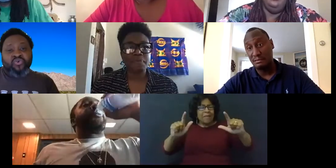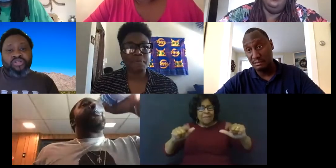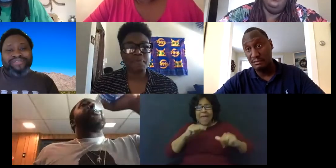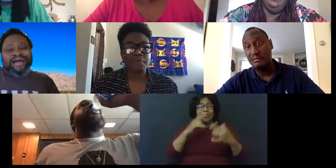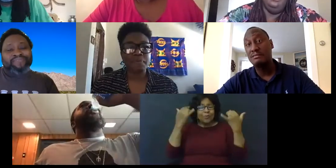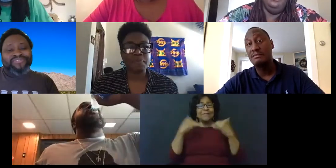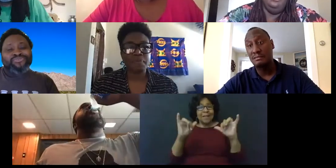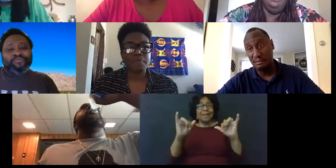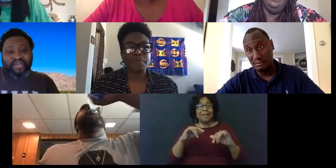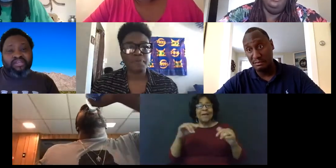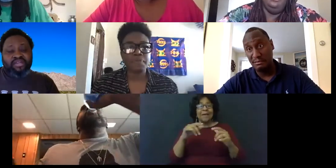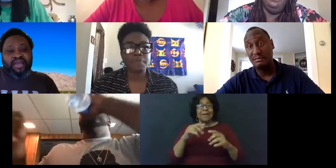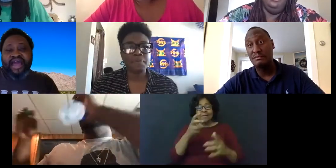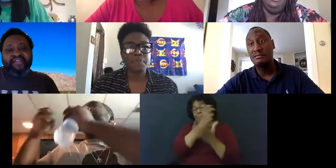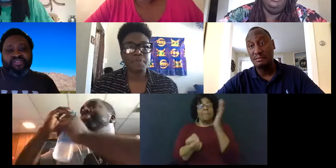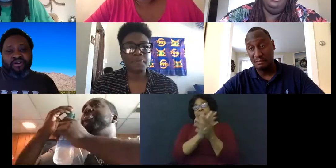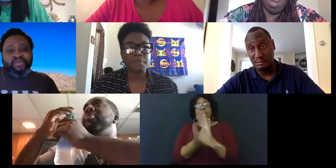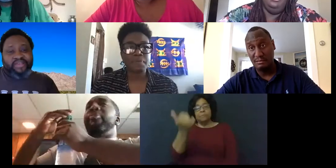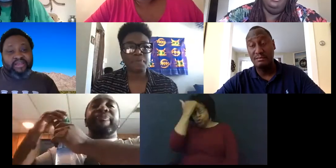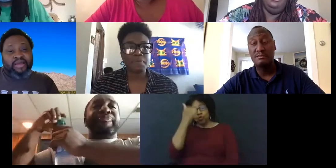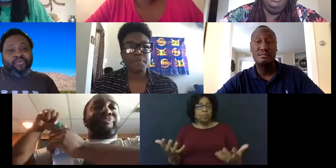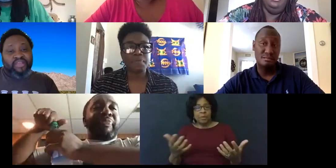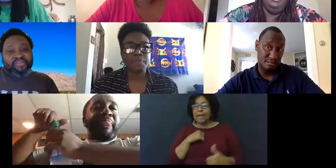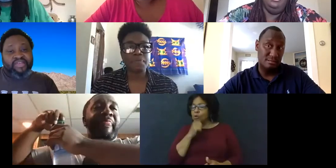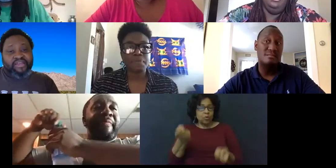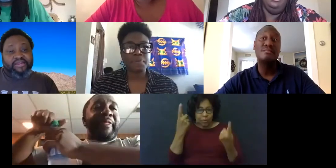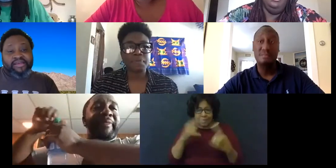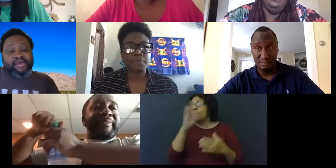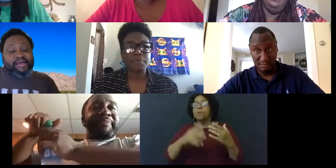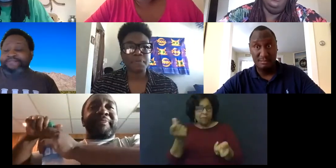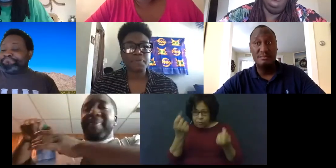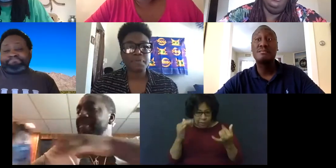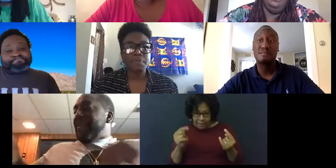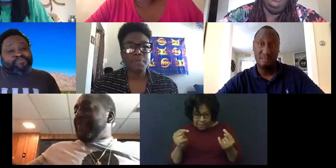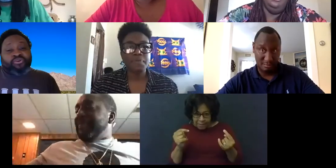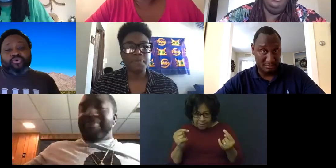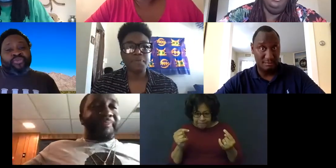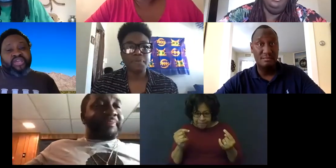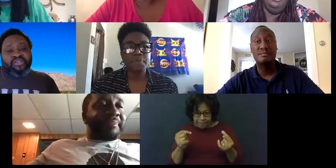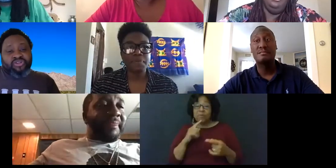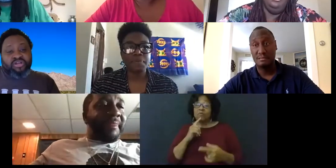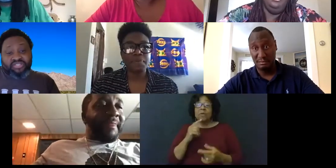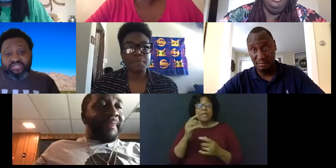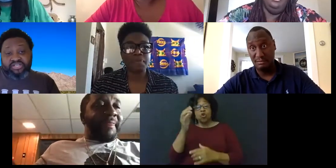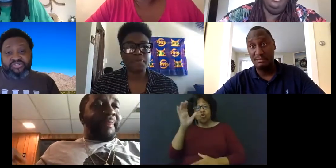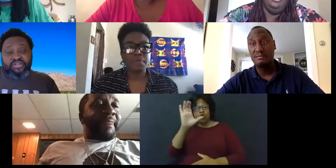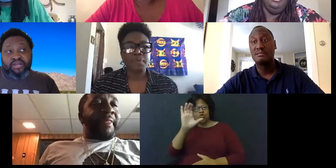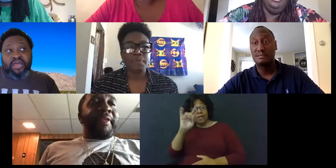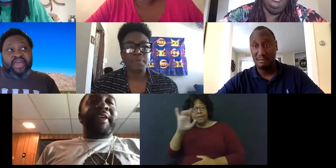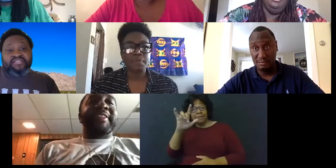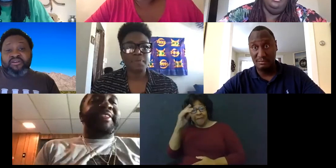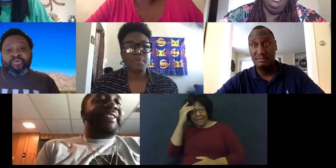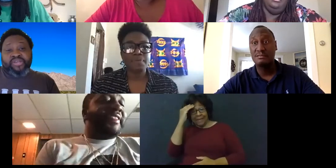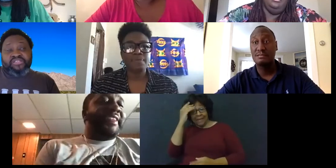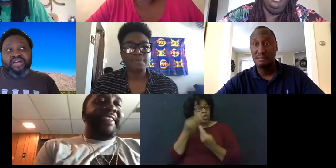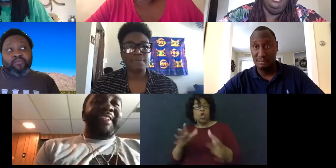still dive into stupidity. I don't get it. I will never get it. Critical thinking is lost in this country.